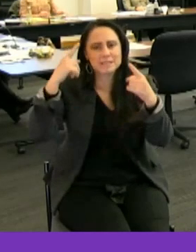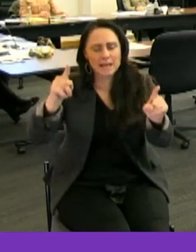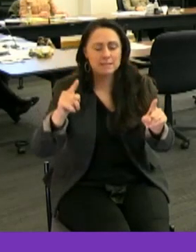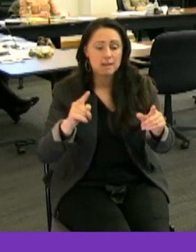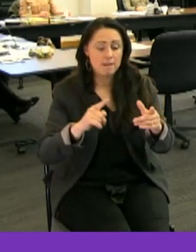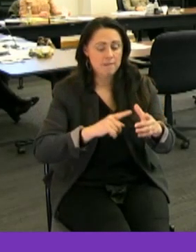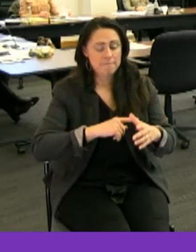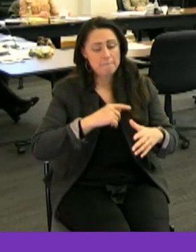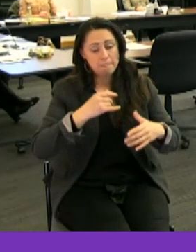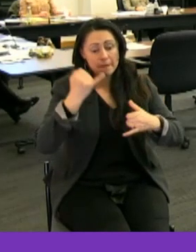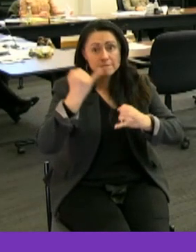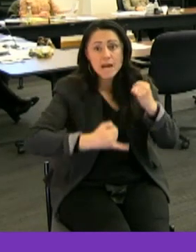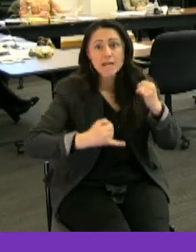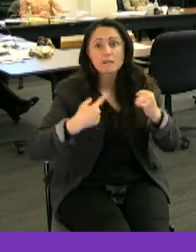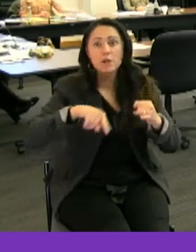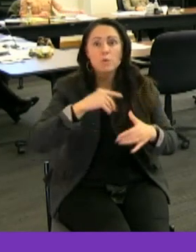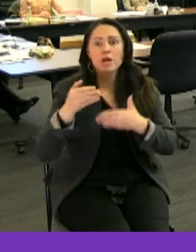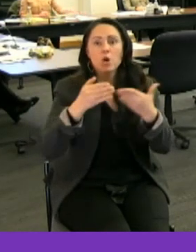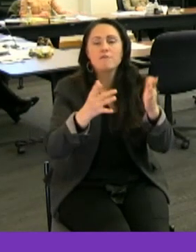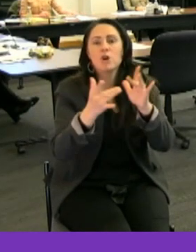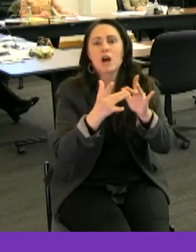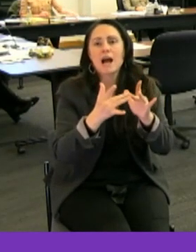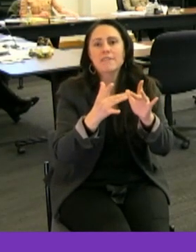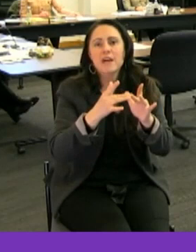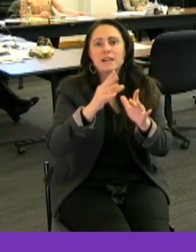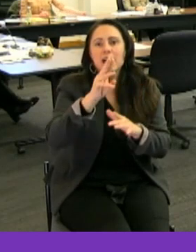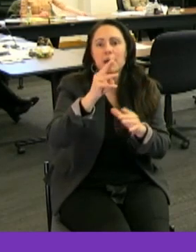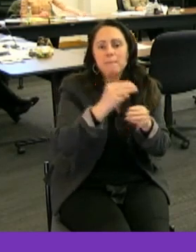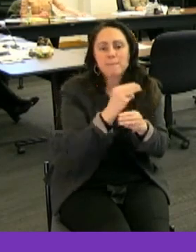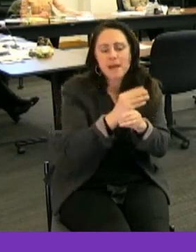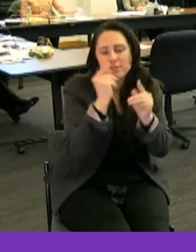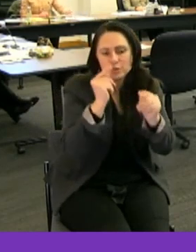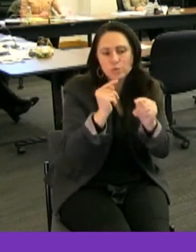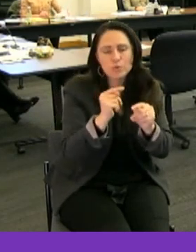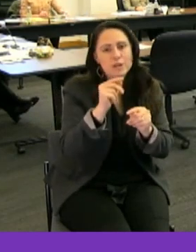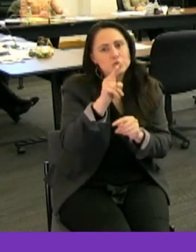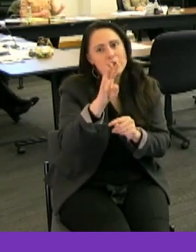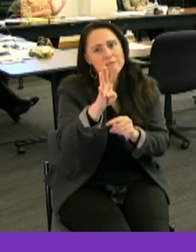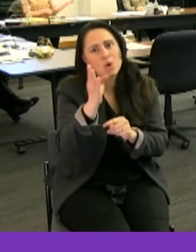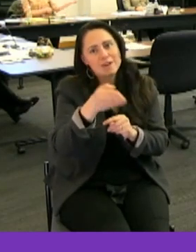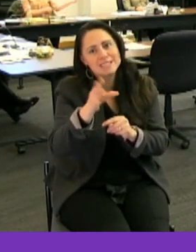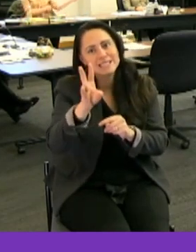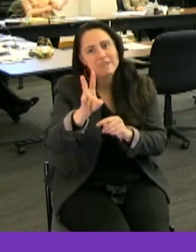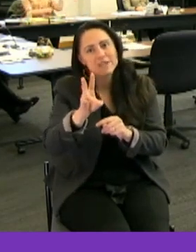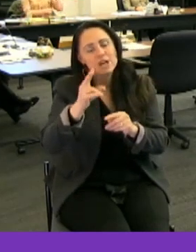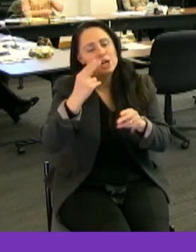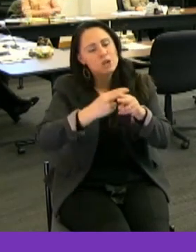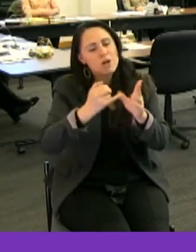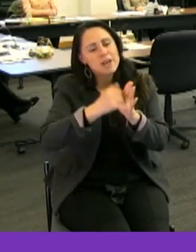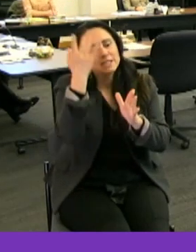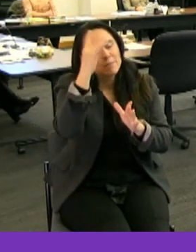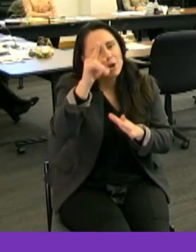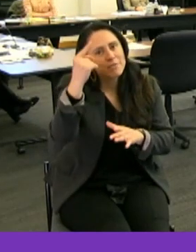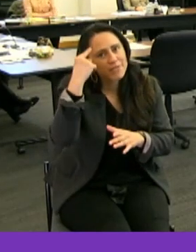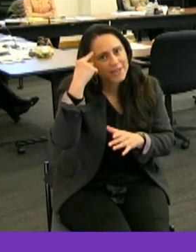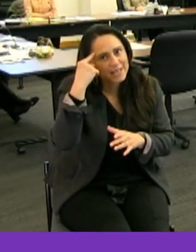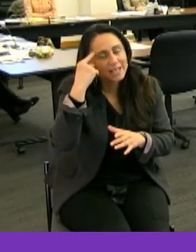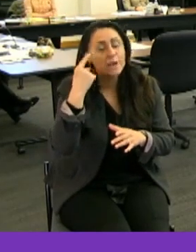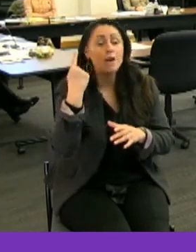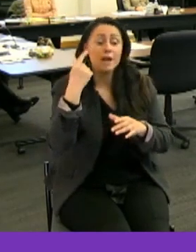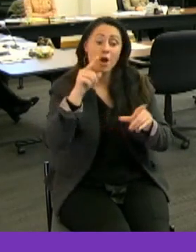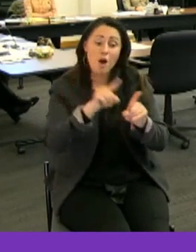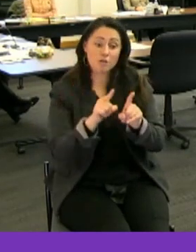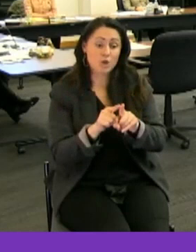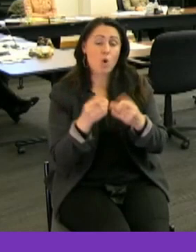then finally, we do offer online math tutoring 24/7. We call that Smart Thinking in different